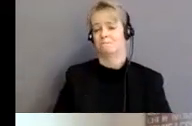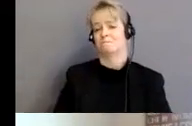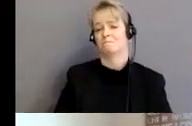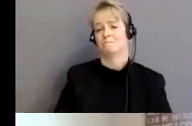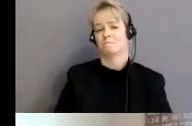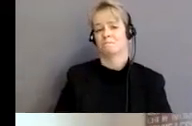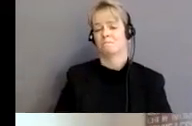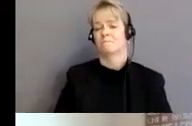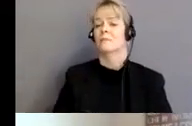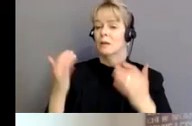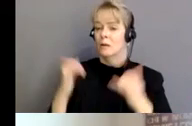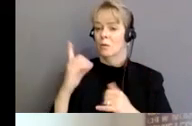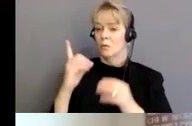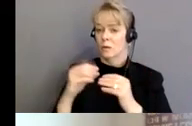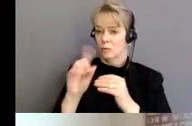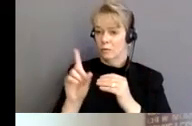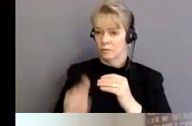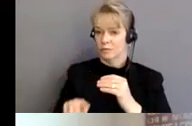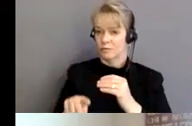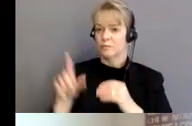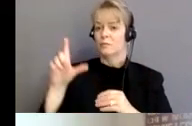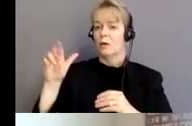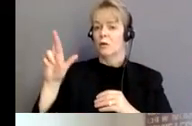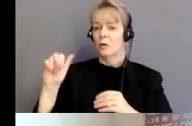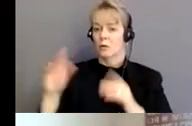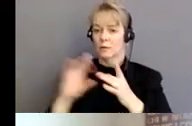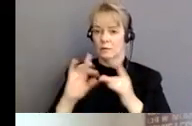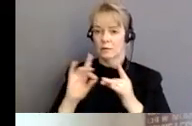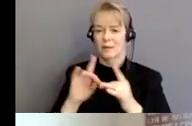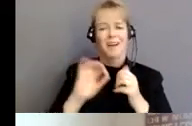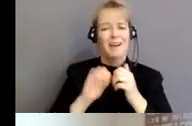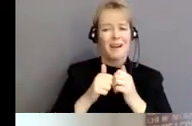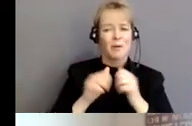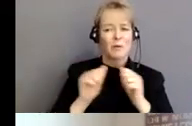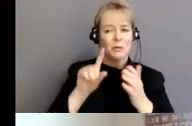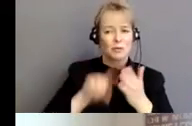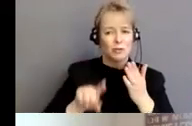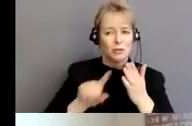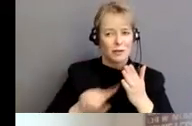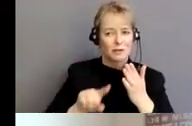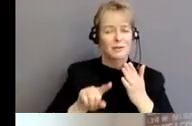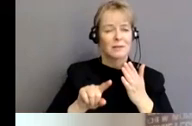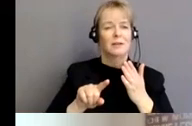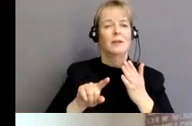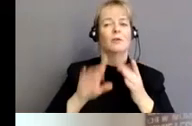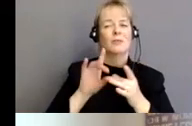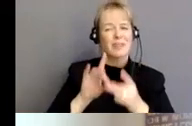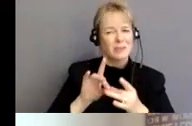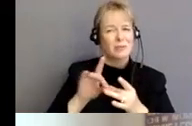And now one last question. How do you check in regards to a financial advisor's registration?